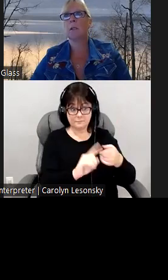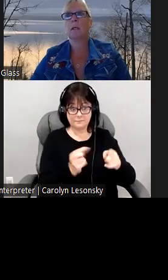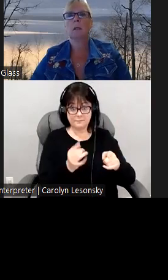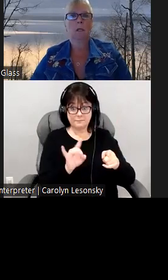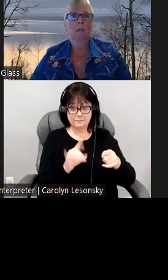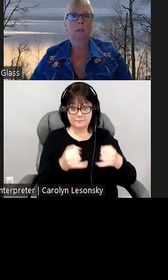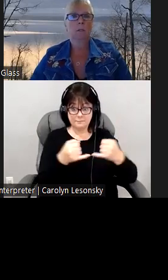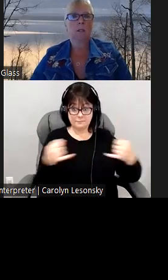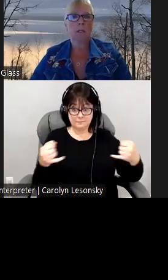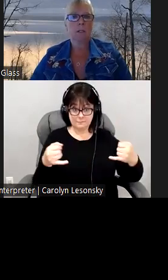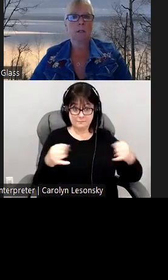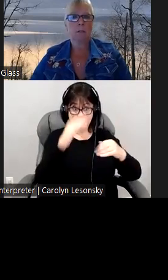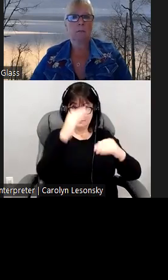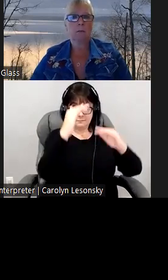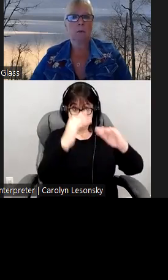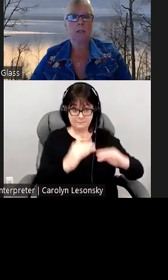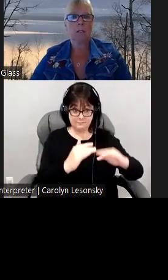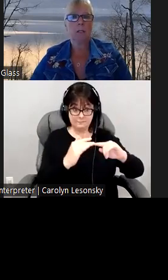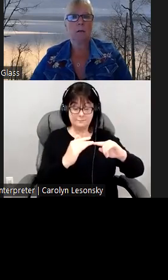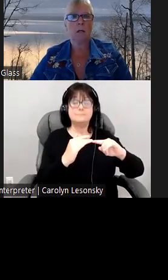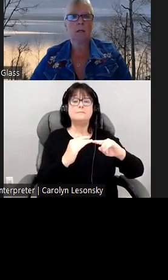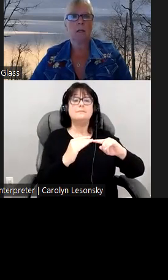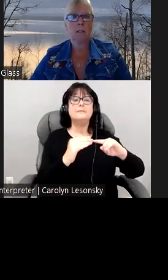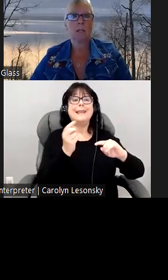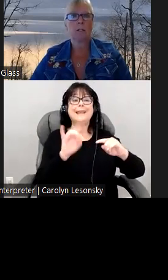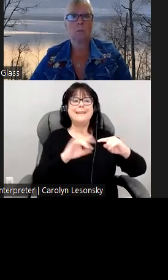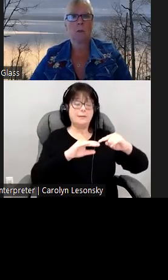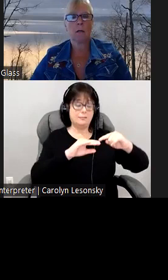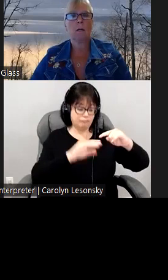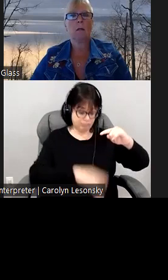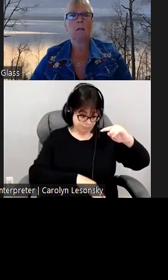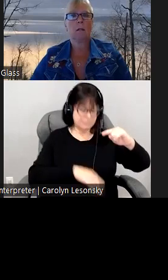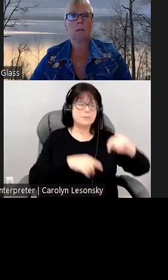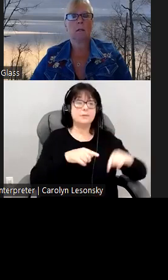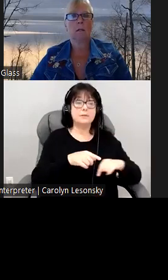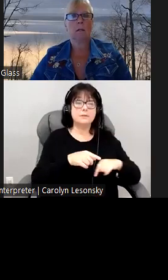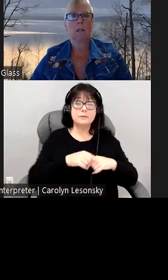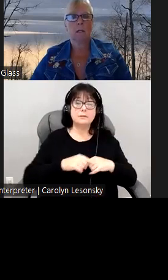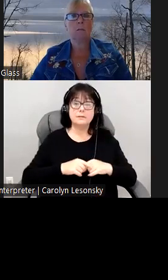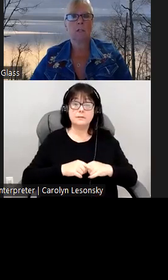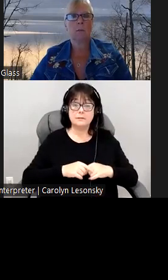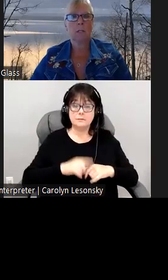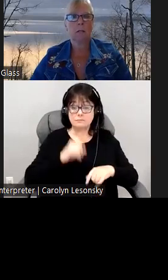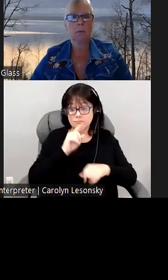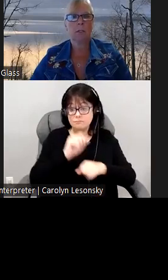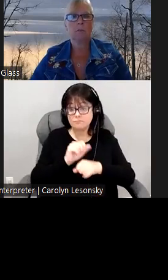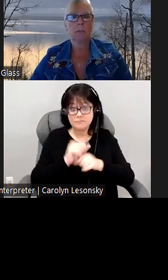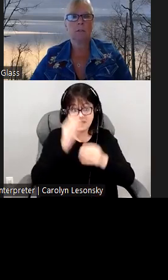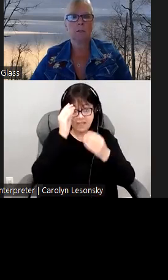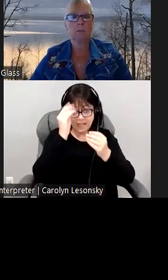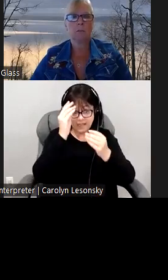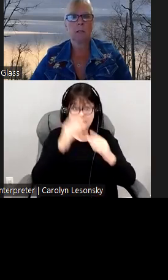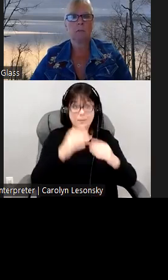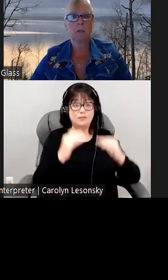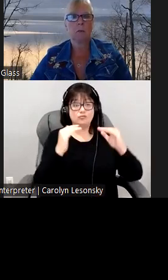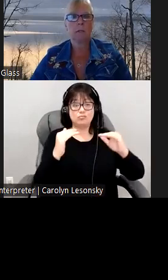document. So the next thing you see from row 18 on is actually where the individual data points for each